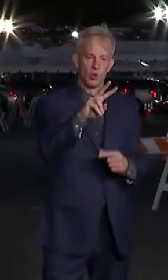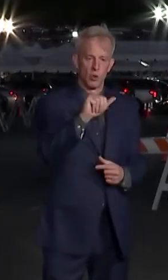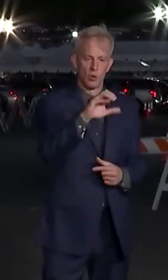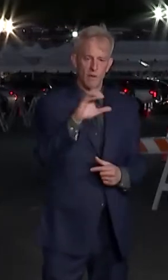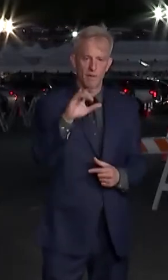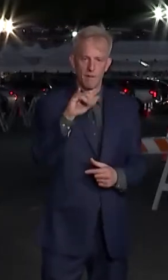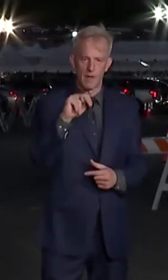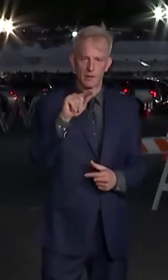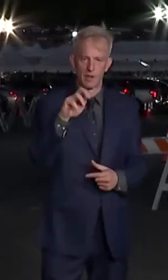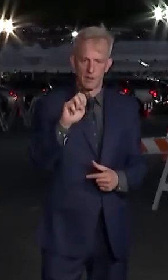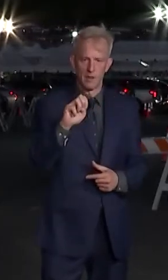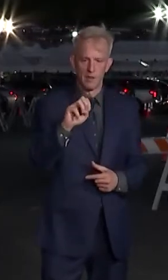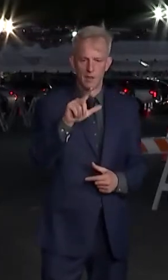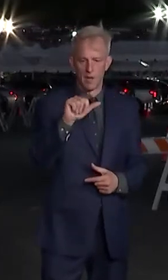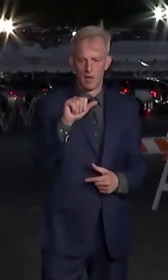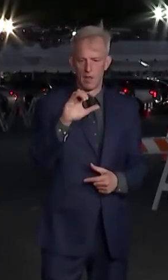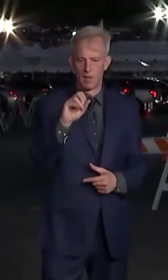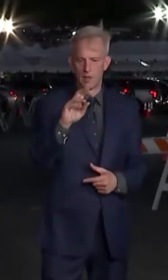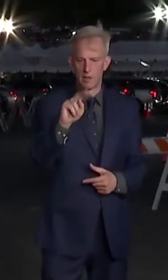vaccinatelacounty.com. That's